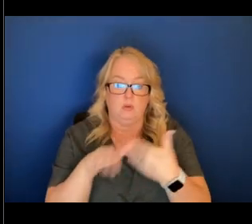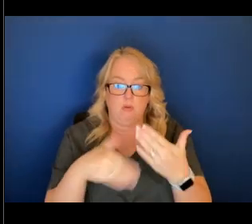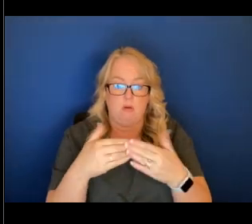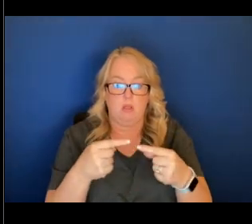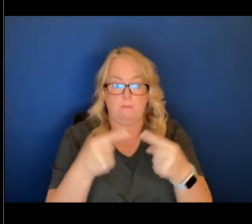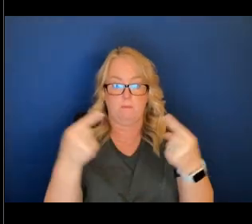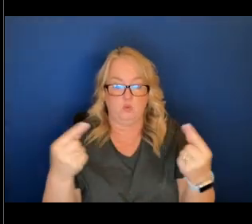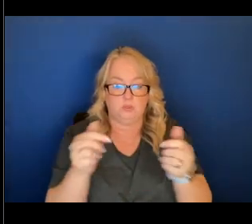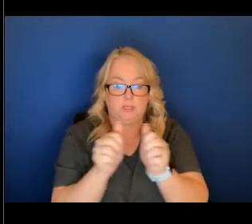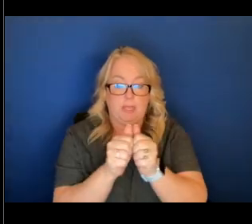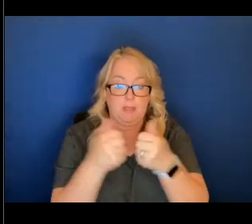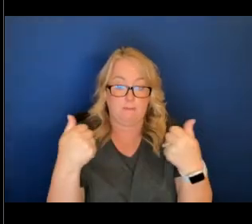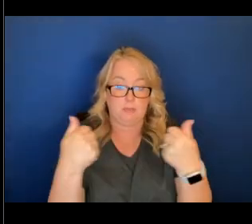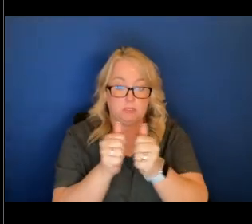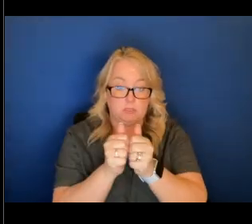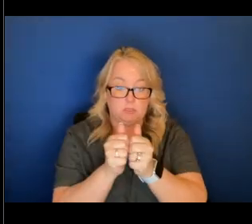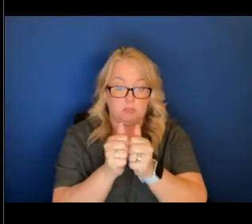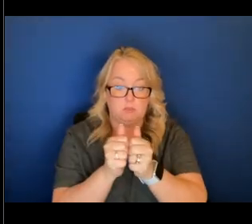opposing cabinets,